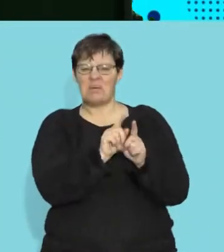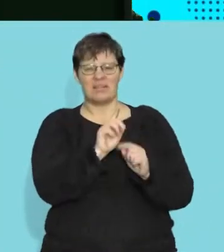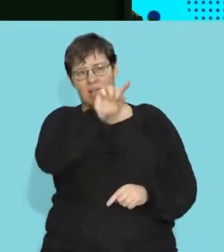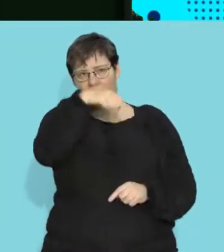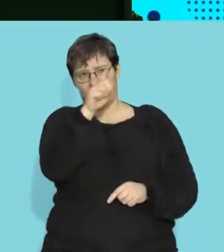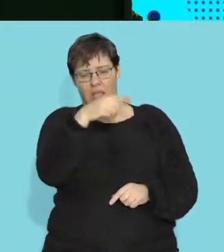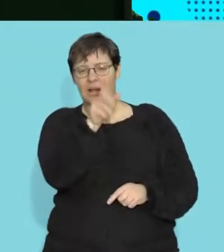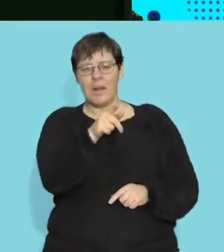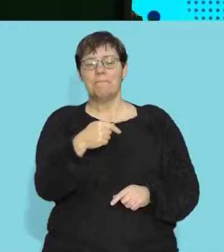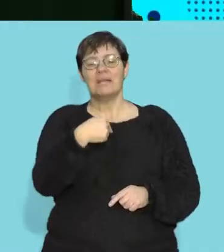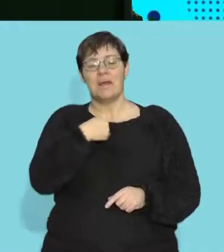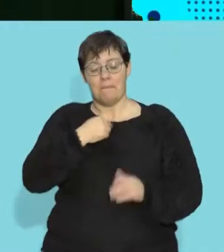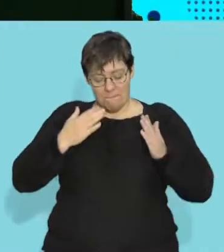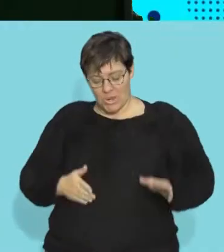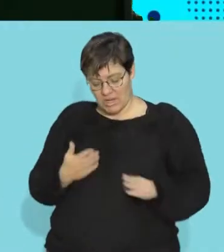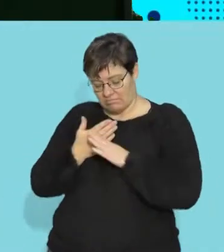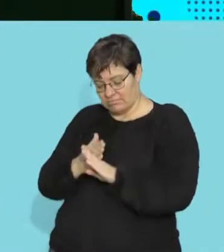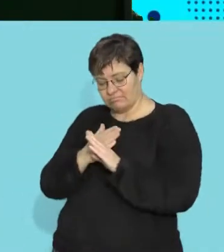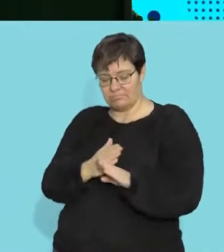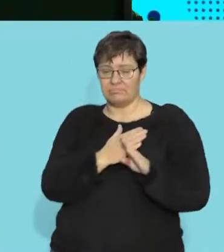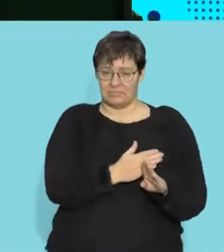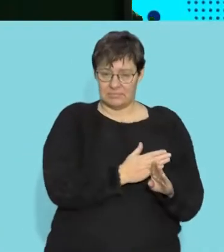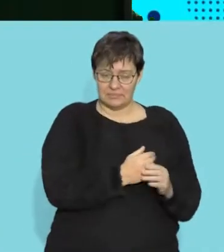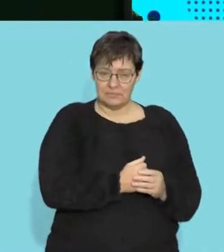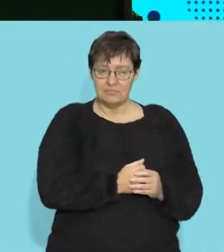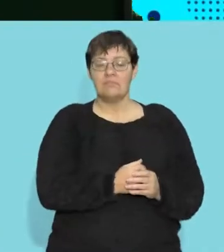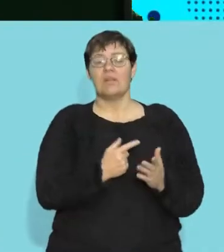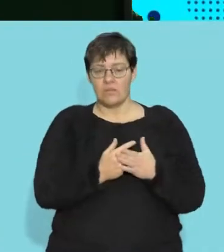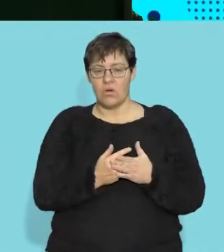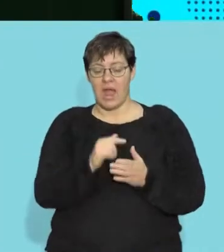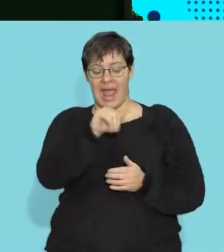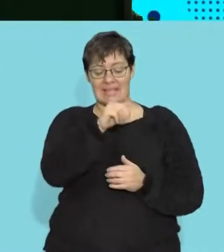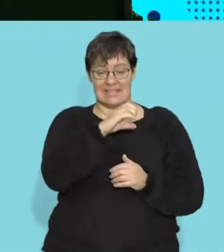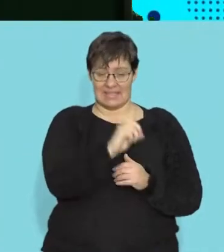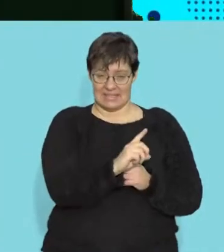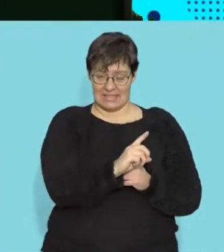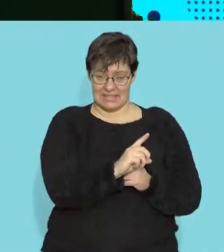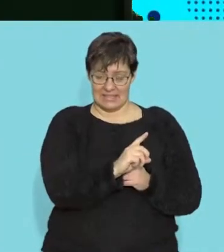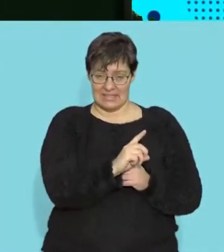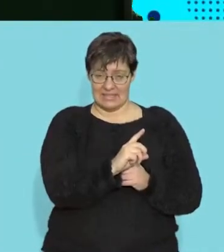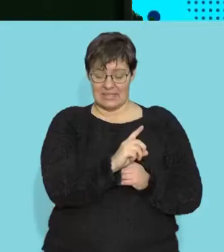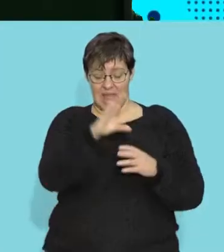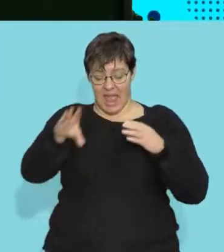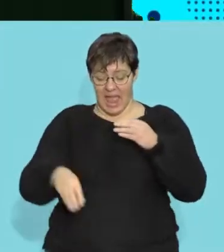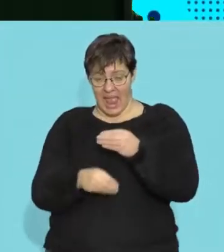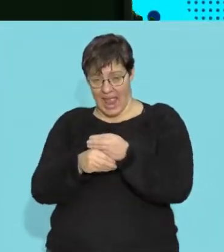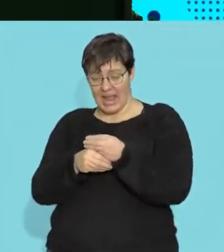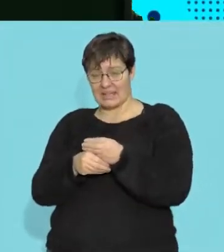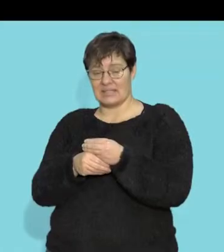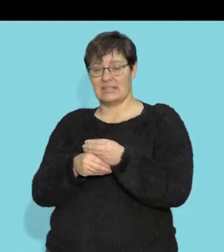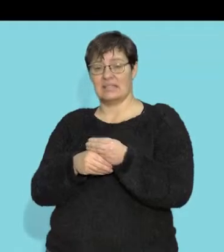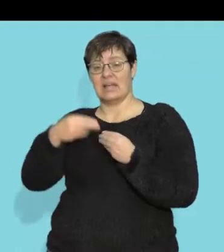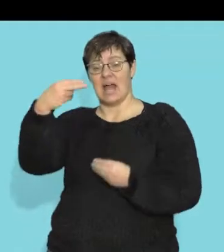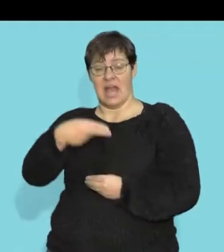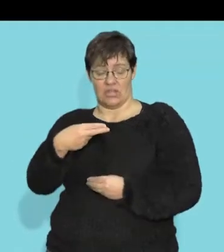or when we're waiting for something to happen on our phone. Buffering simply means that I make an acid, I add hydrogen to